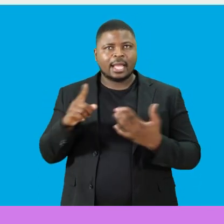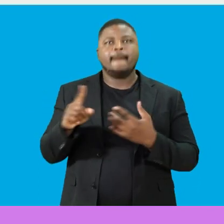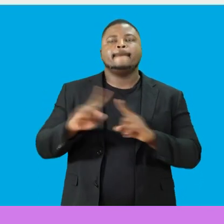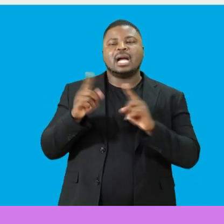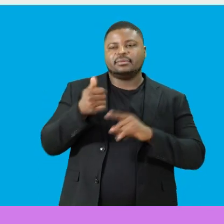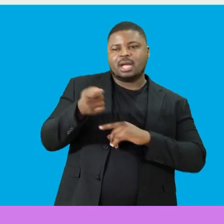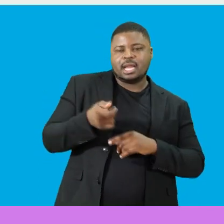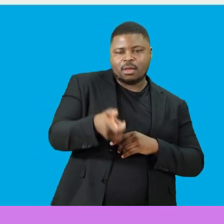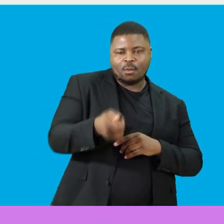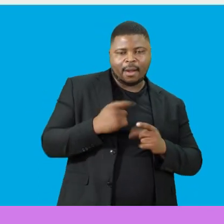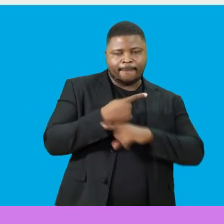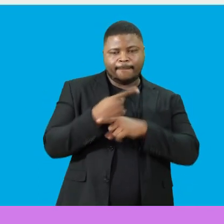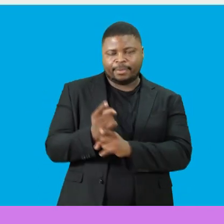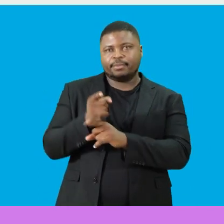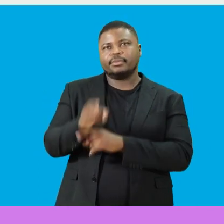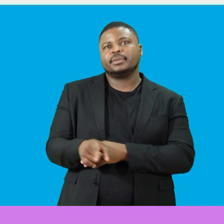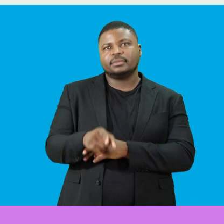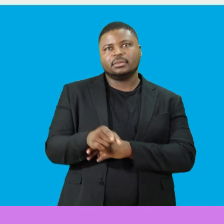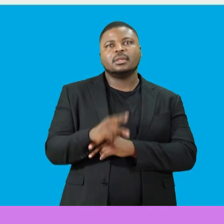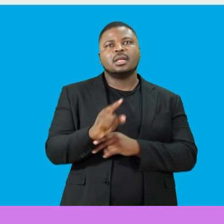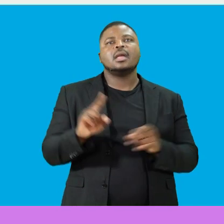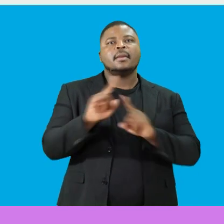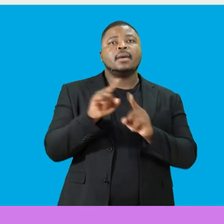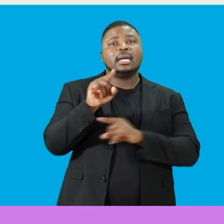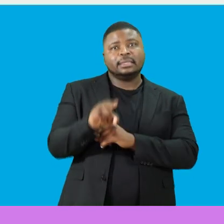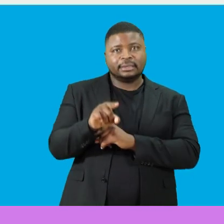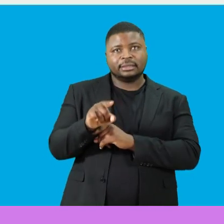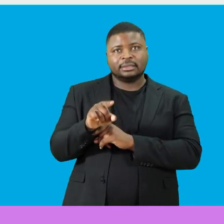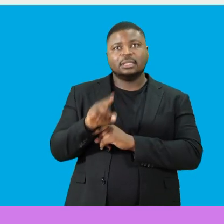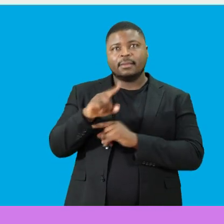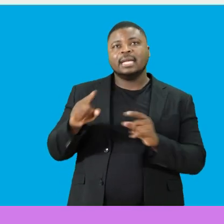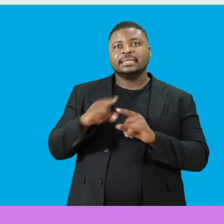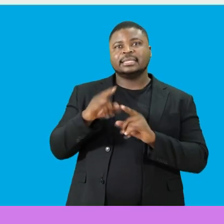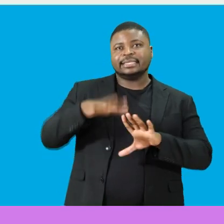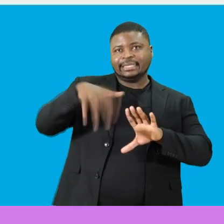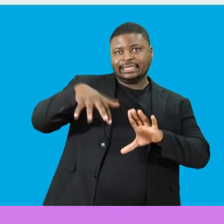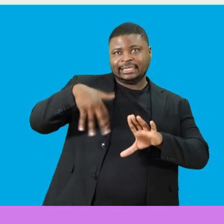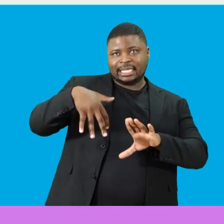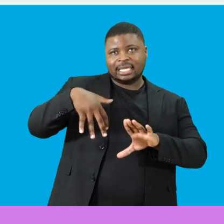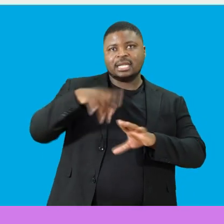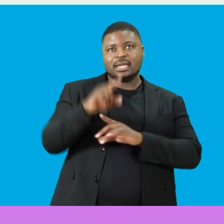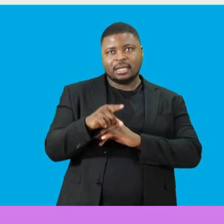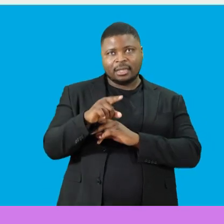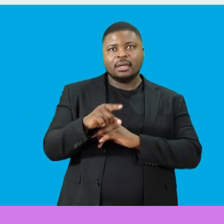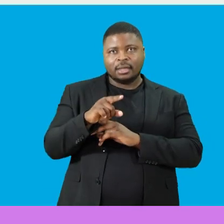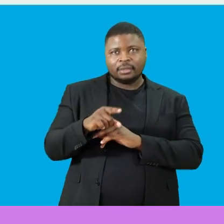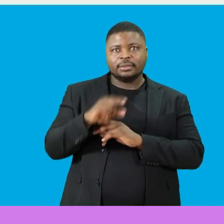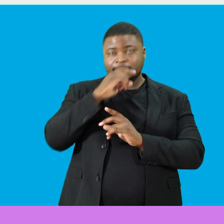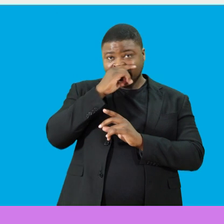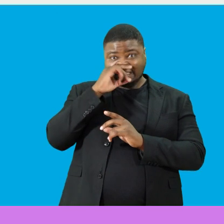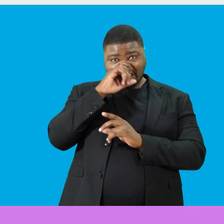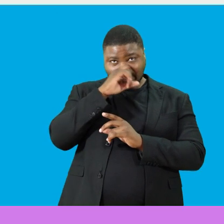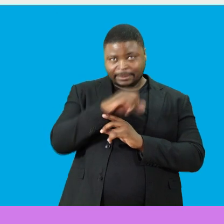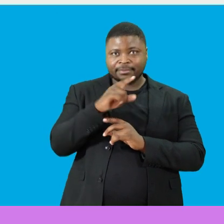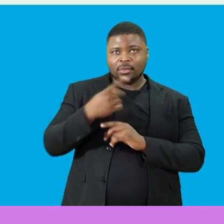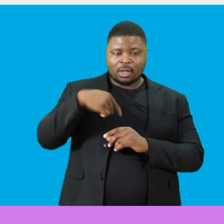with package, so with purchase, so it means we are not considering this. We are given a till point. It does not indicate with or without,